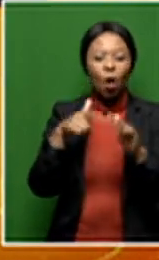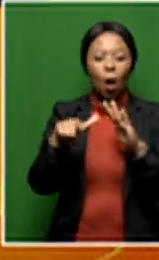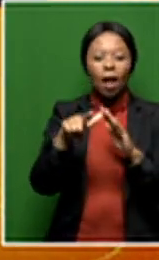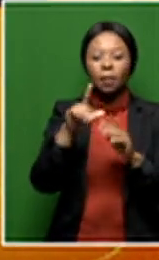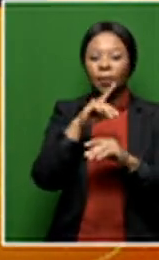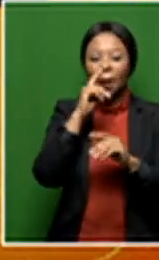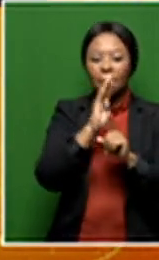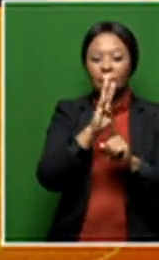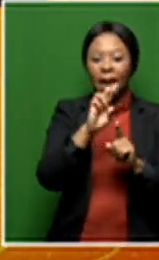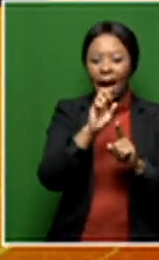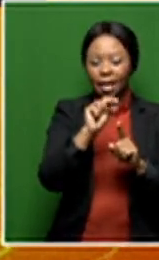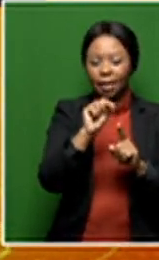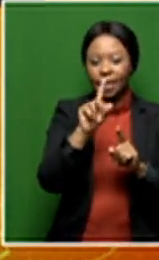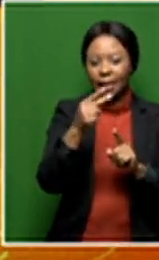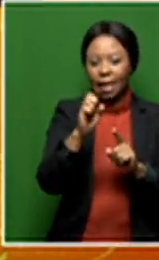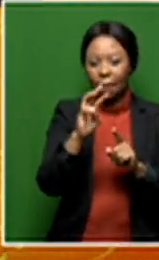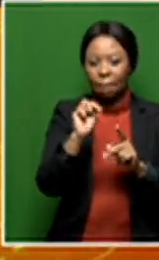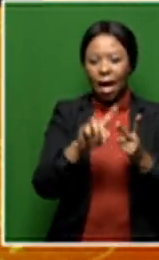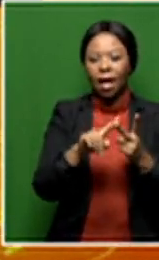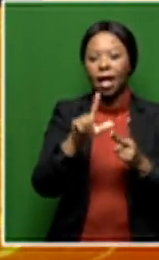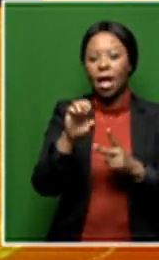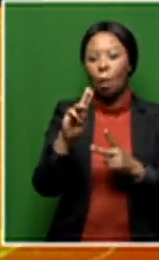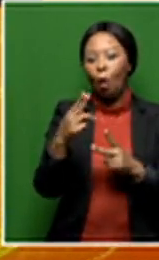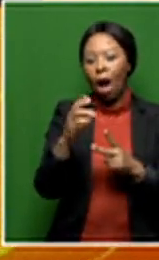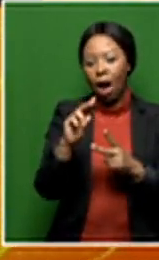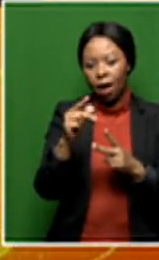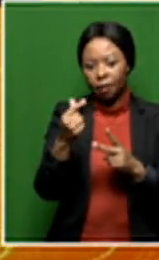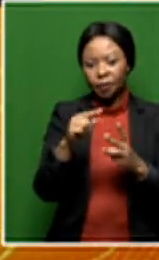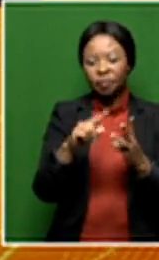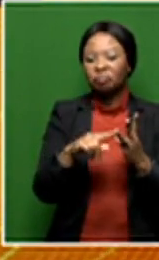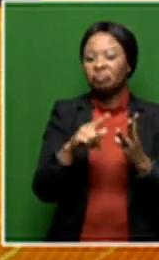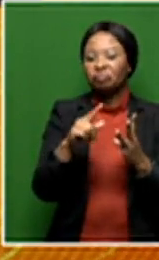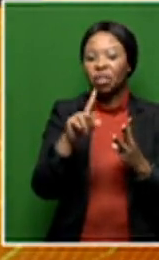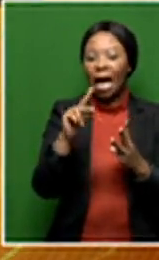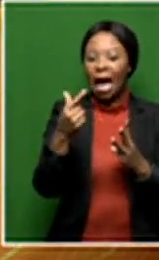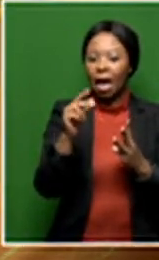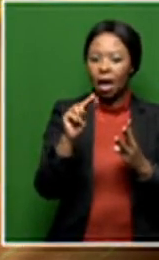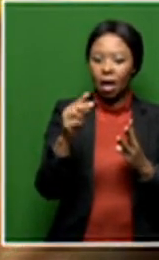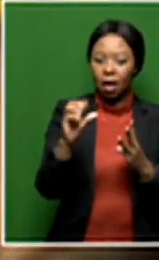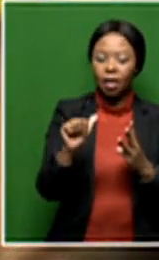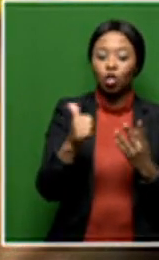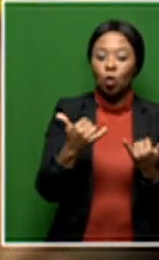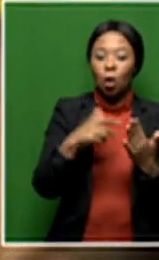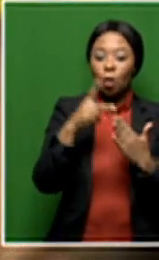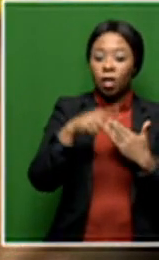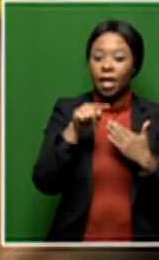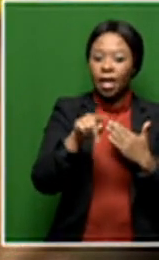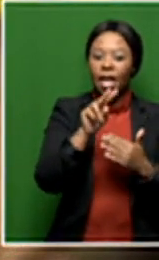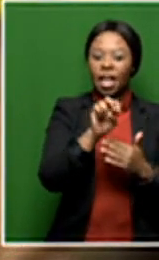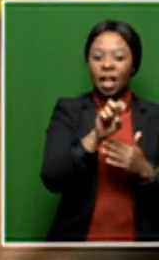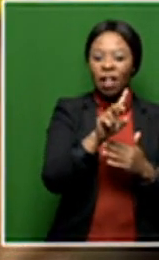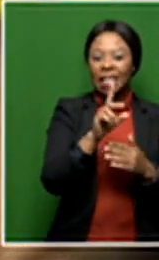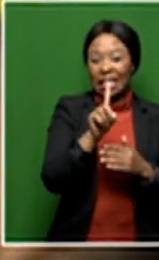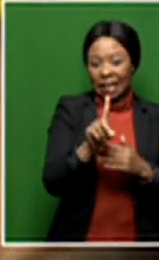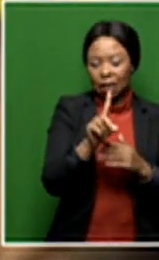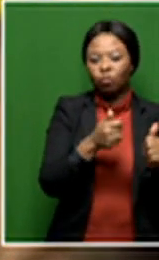Temba, Lebohang, Kgapola and Vally, Eaton for his new single Behind the Scenes. On this latest project, Neville D returns to